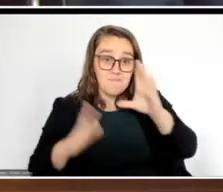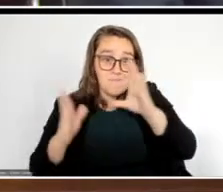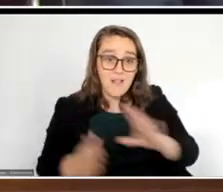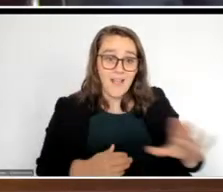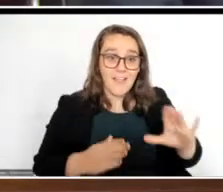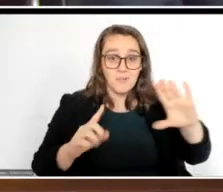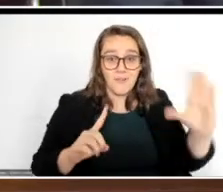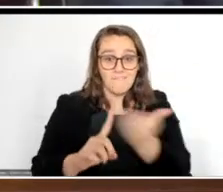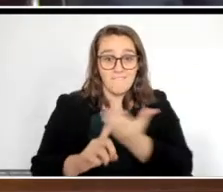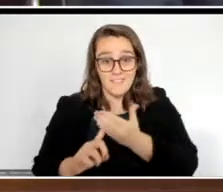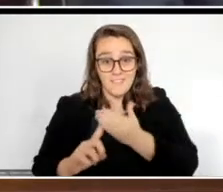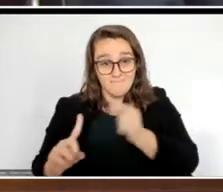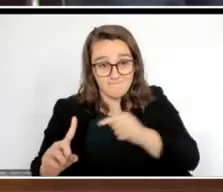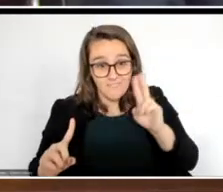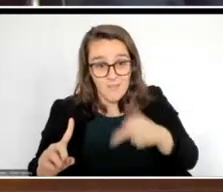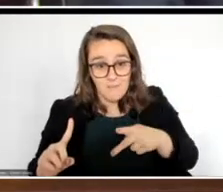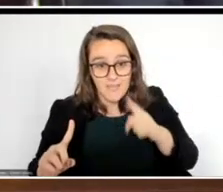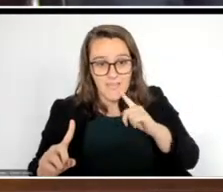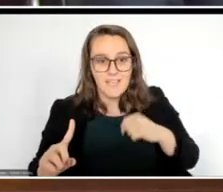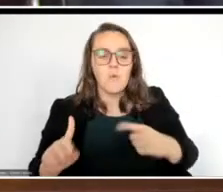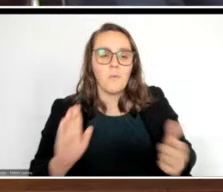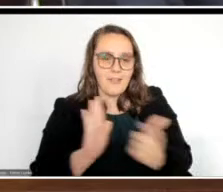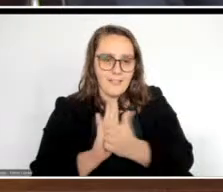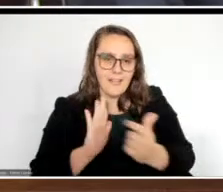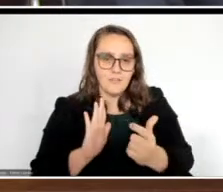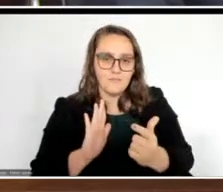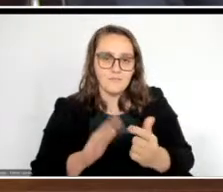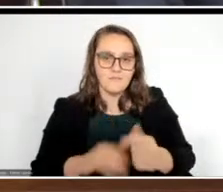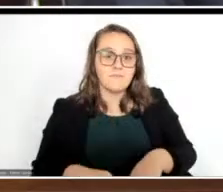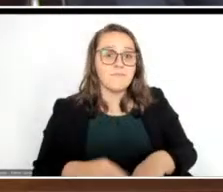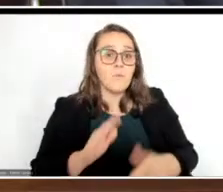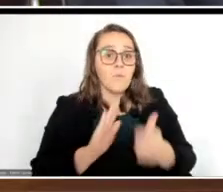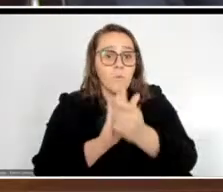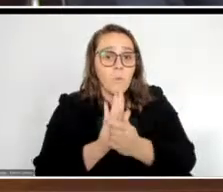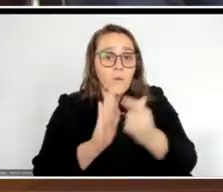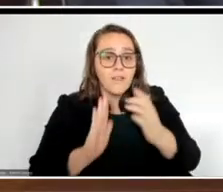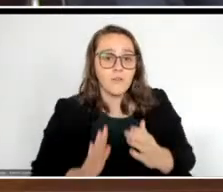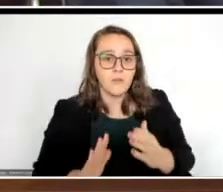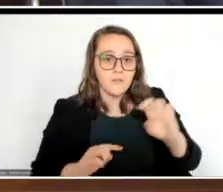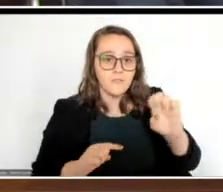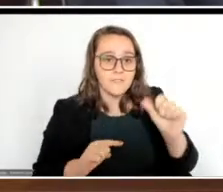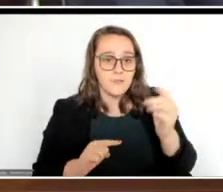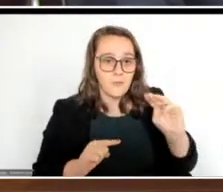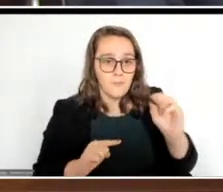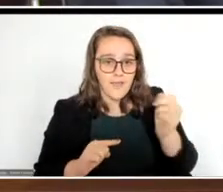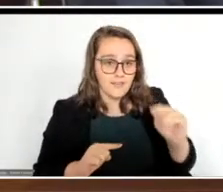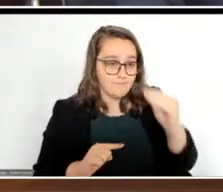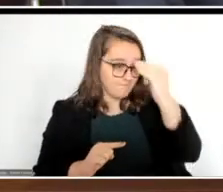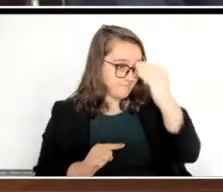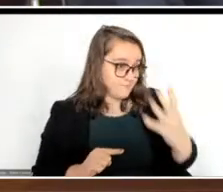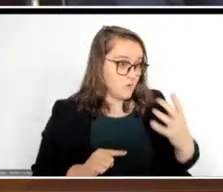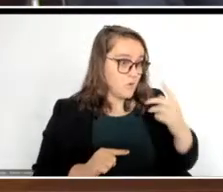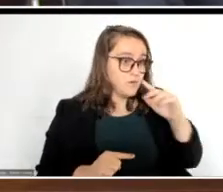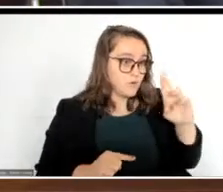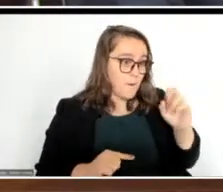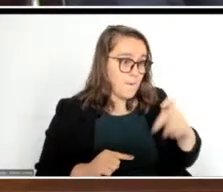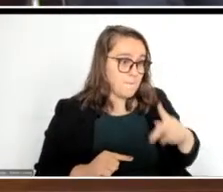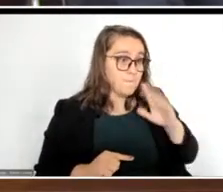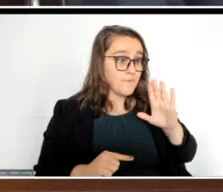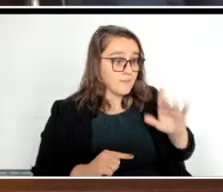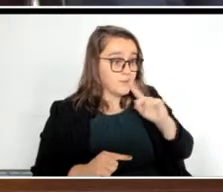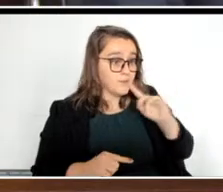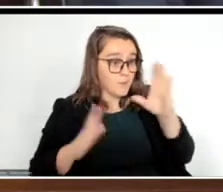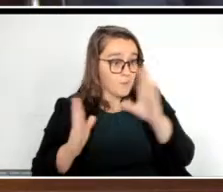4th. Even his lawyer, John Eastman, admitted in front of President Trump that this plan would break the law by violating